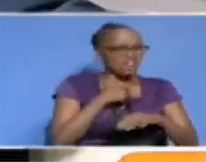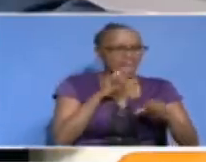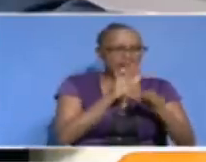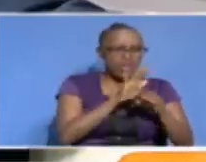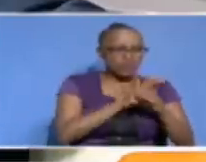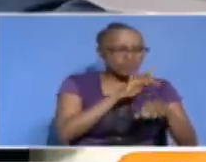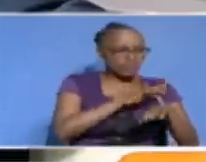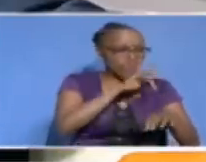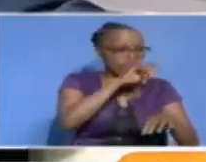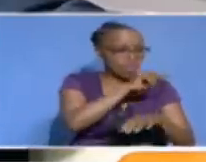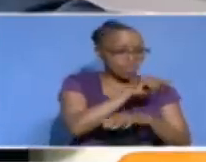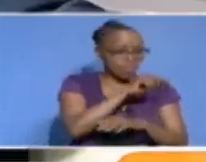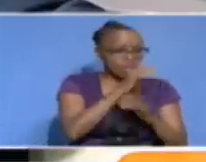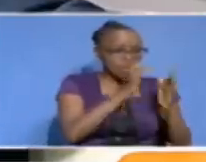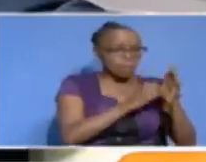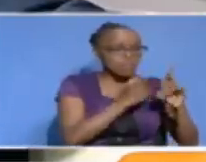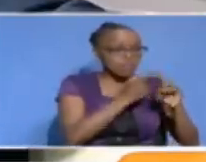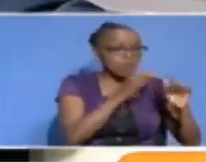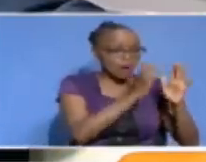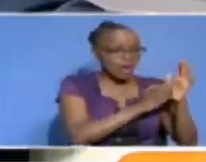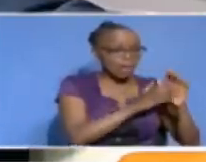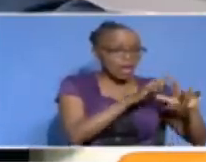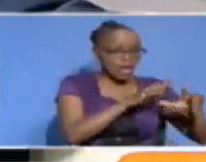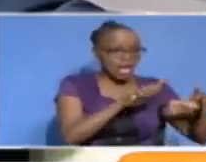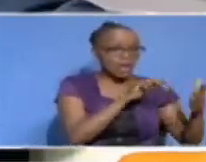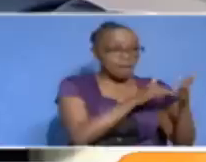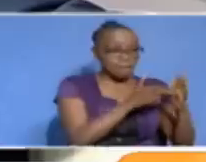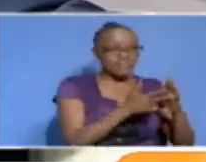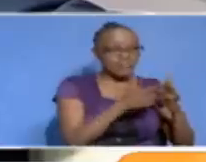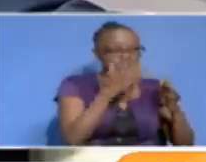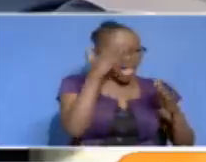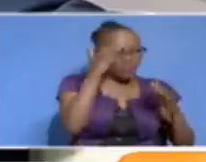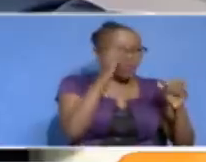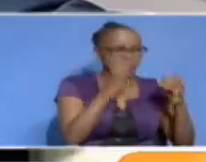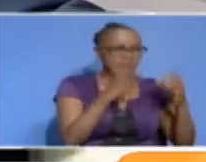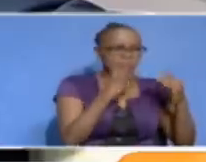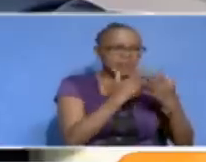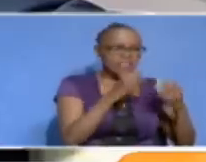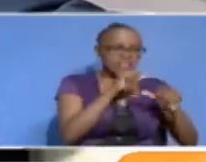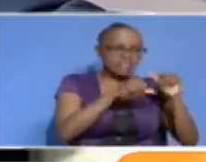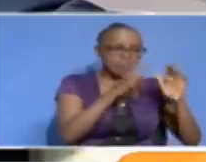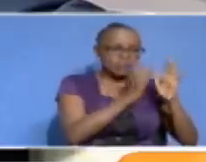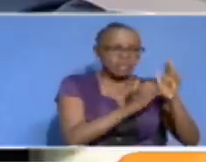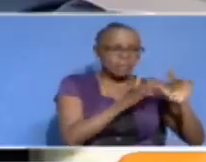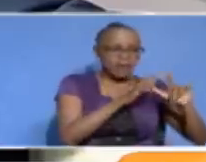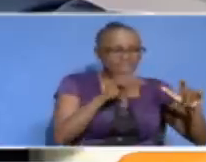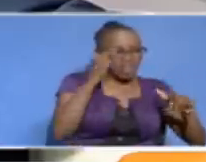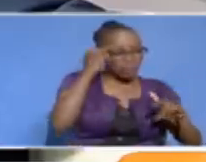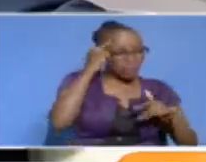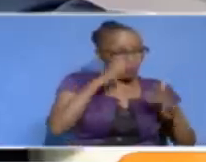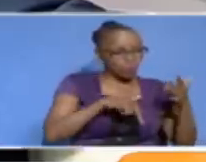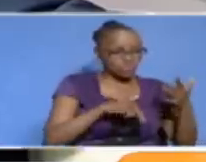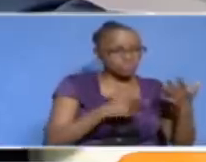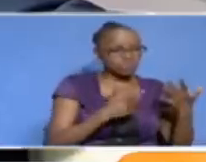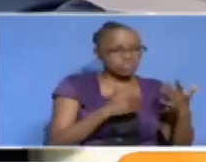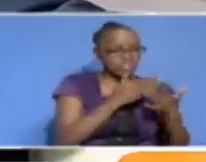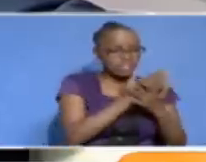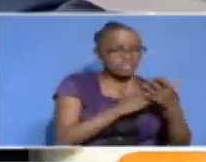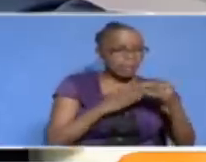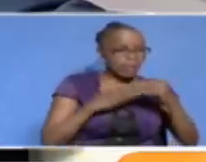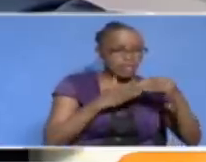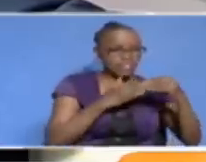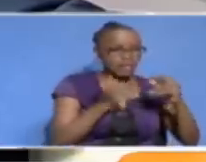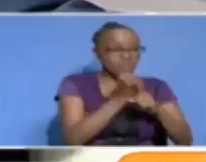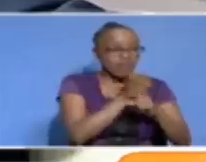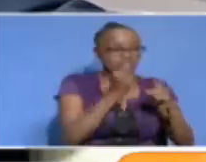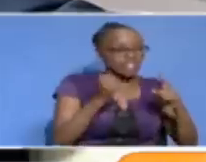Ukambani. I'm from Ukambani. Mm-hmm. And I know so many things about Ukambani. I think some leaders are